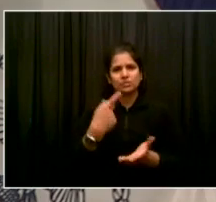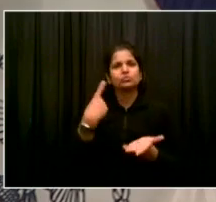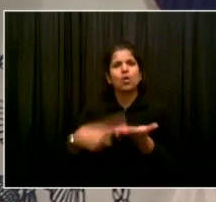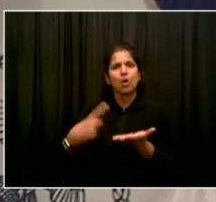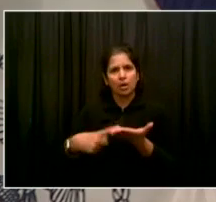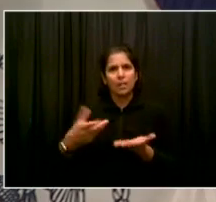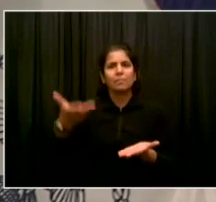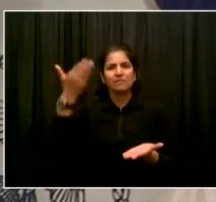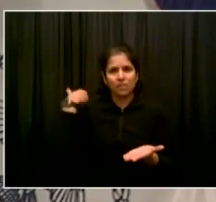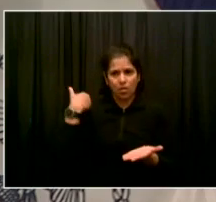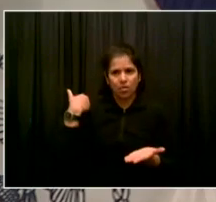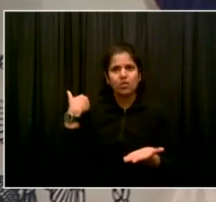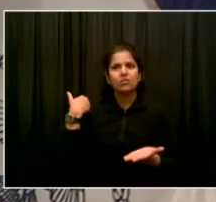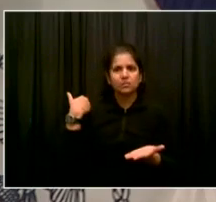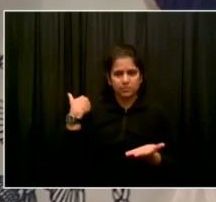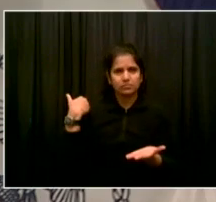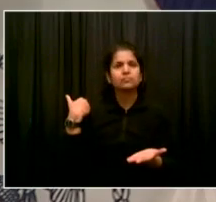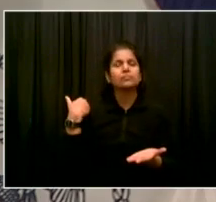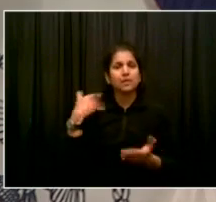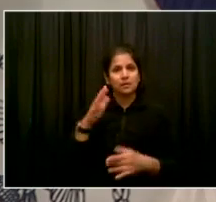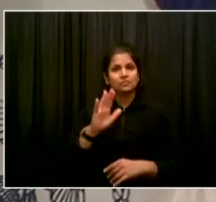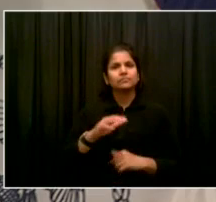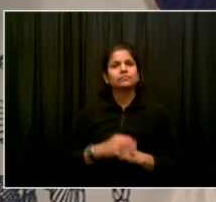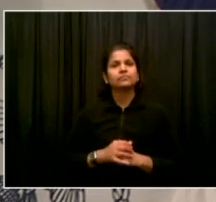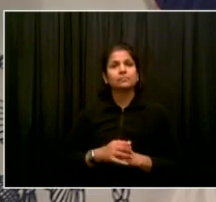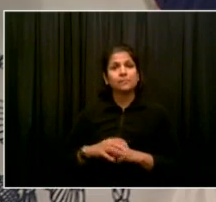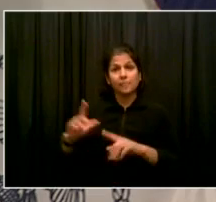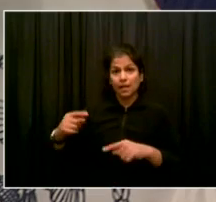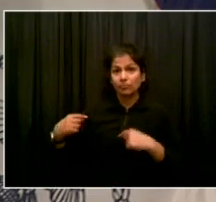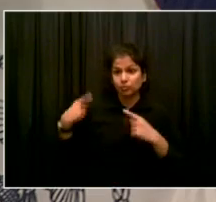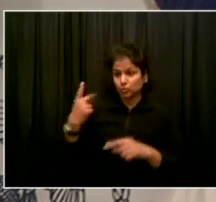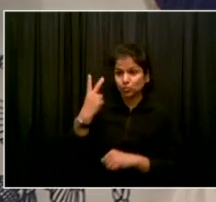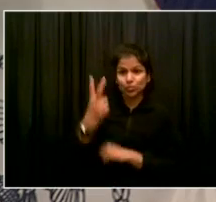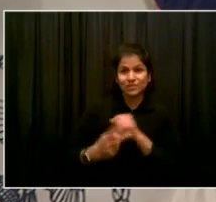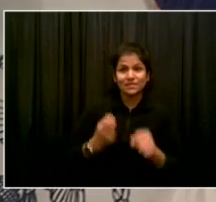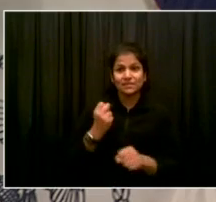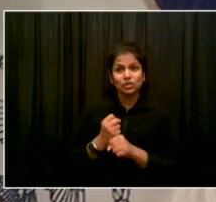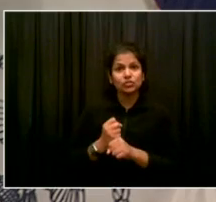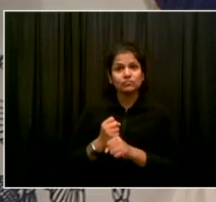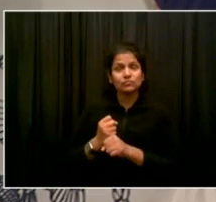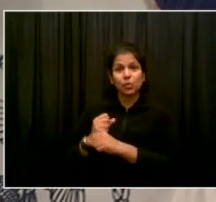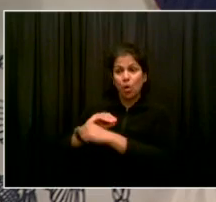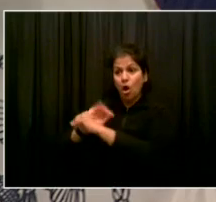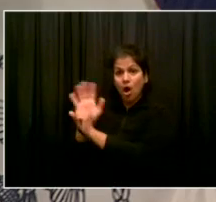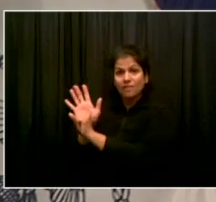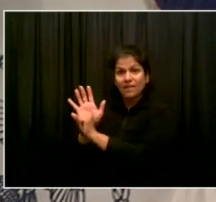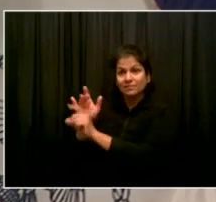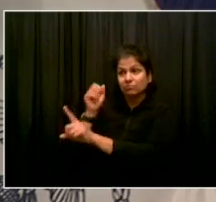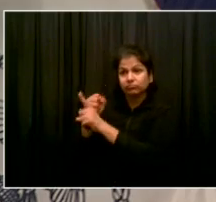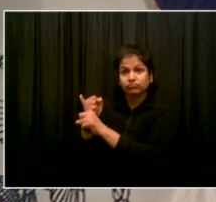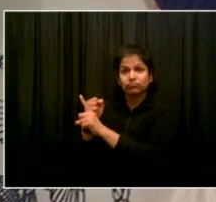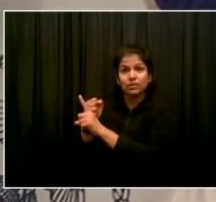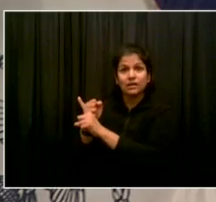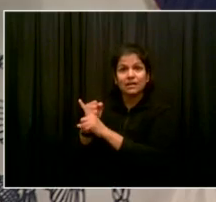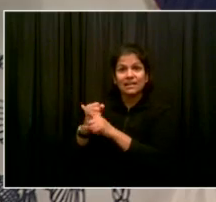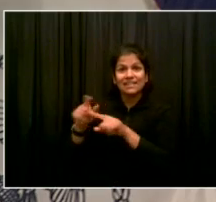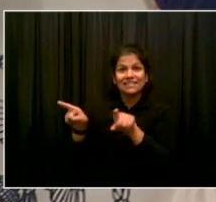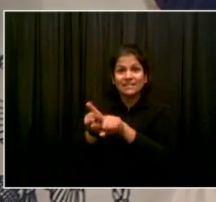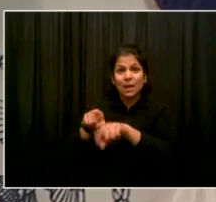through with COVID and the interrelationship of that to an increase of crime for a period of time, including hate